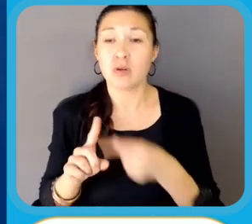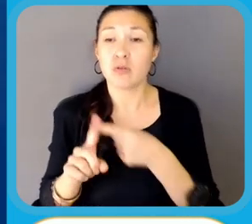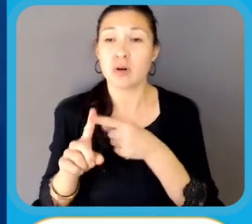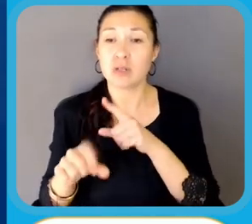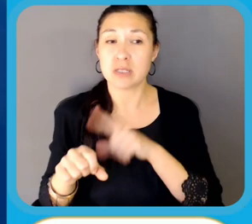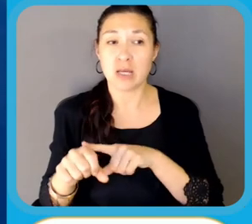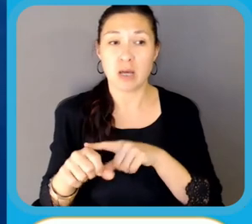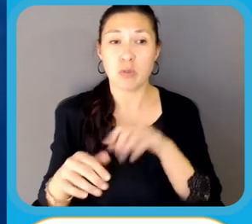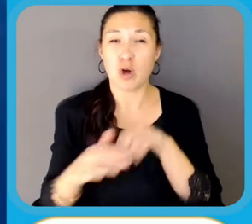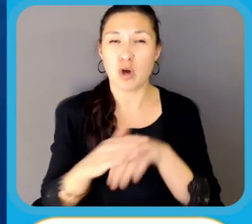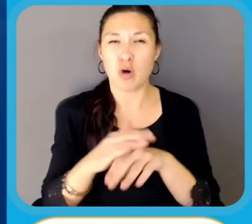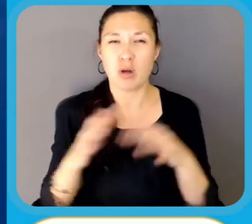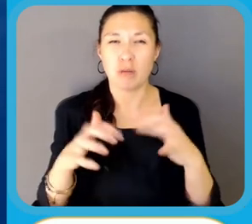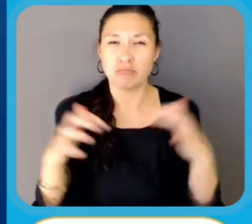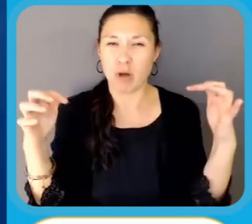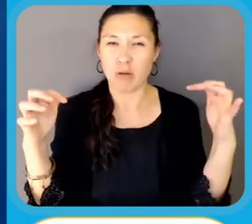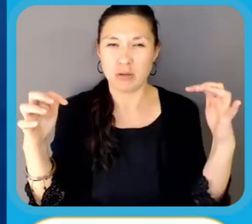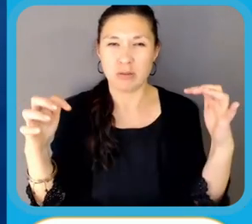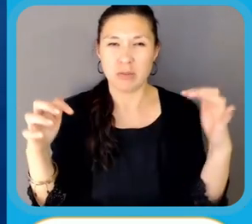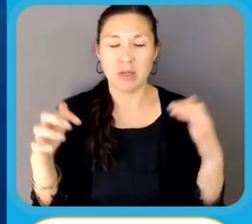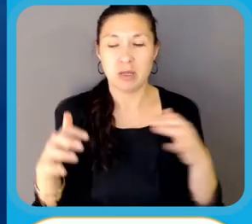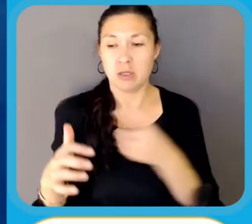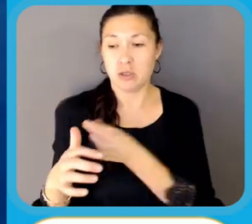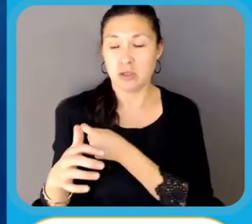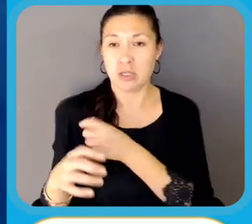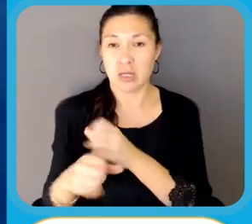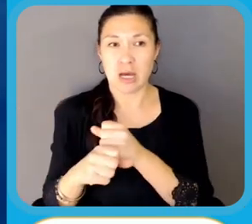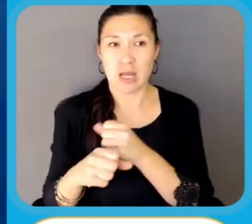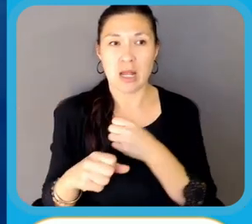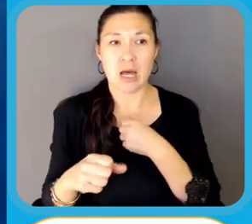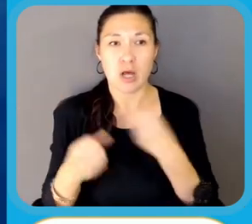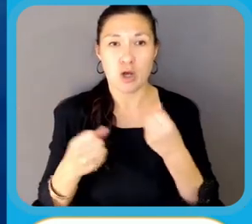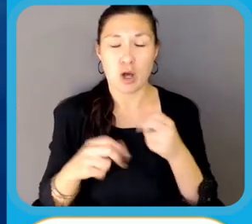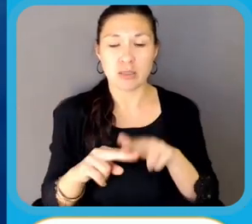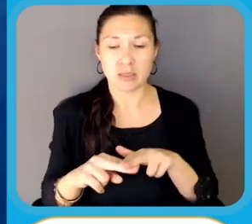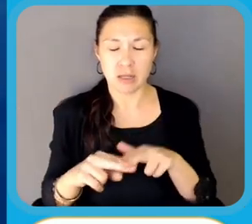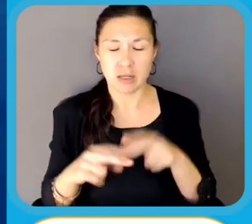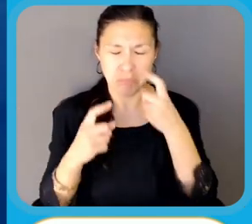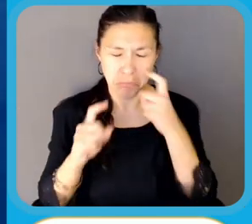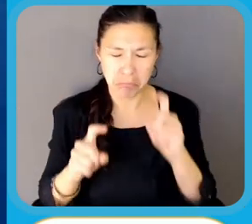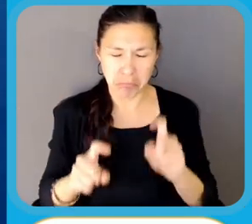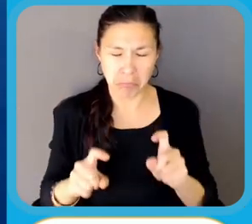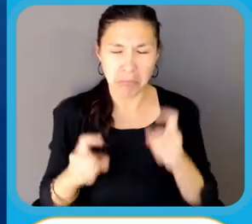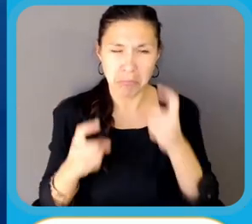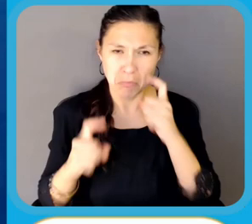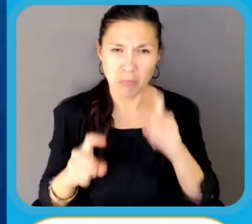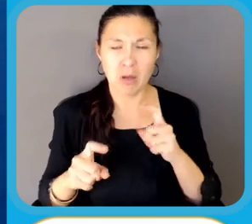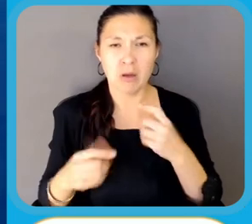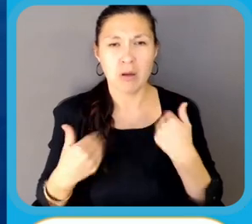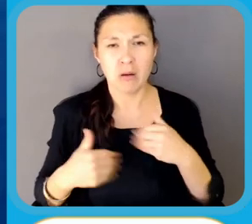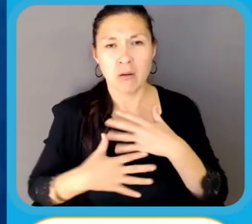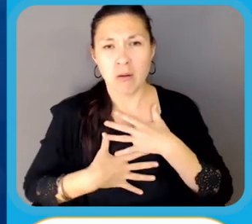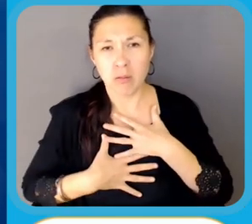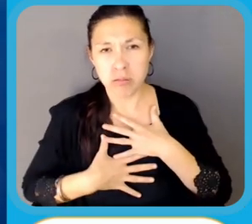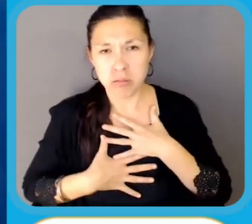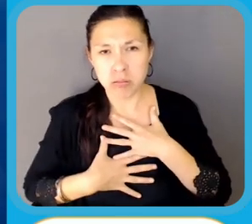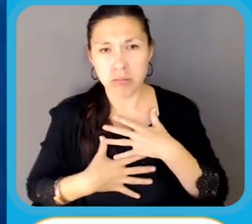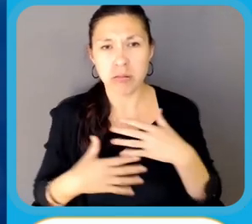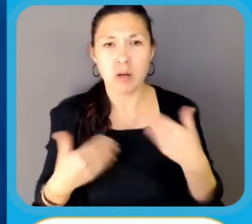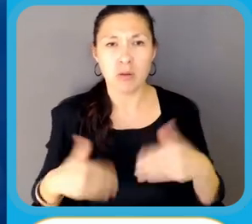to get my first shot, I was sitting in the car and I just broke down in tears. I think this year has been so hard for